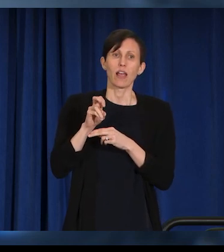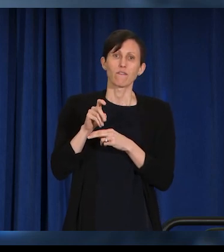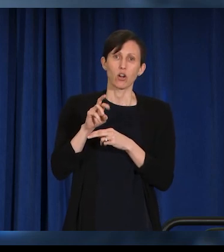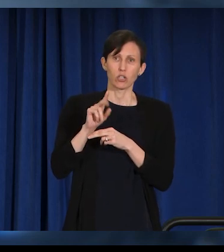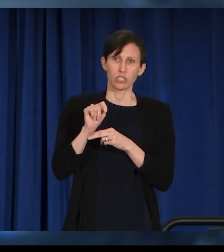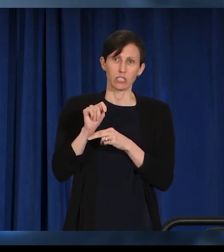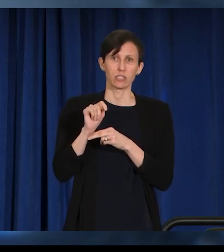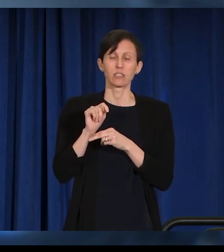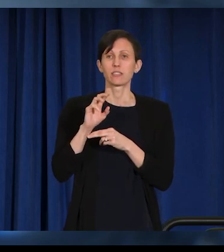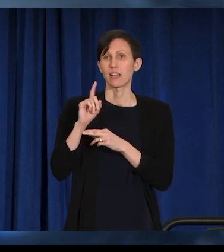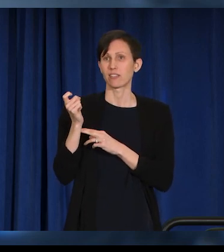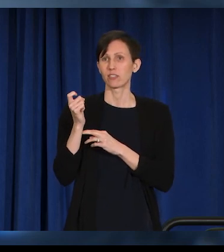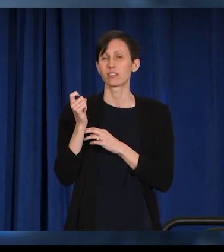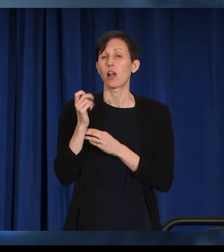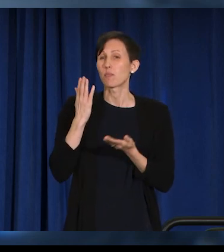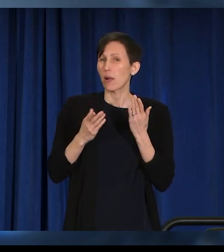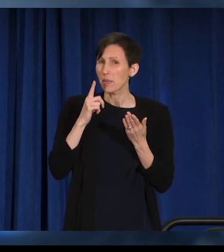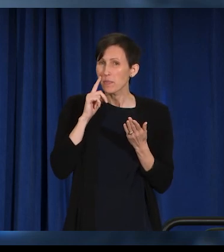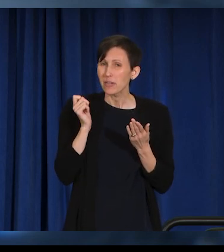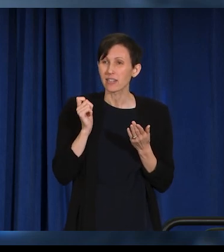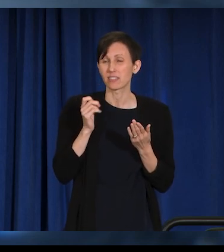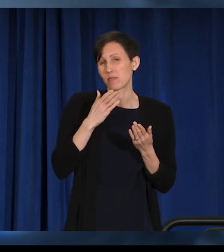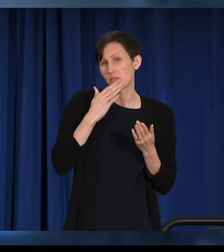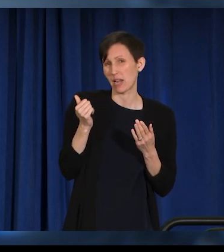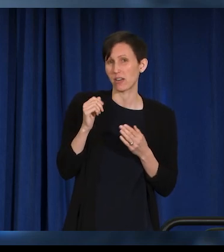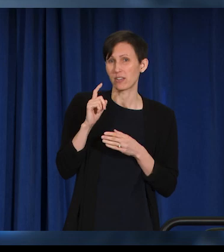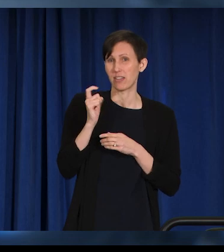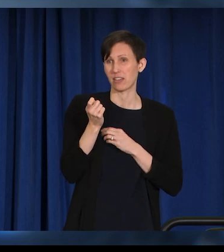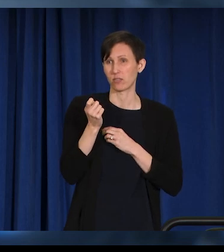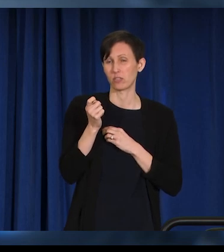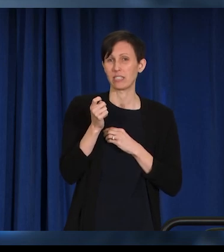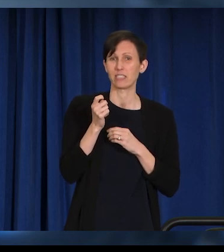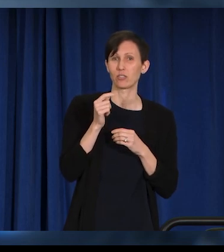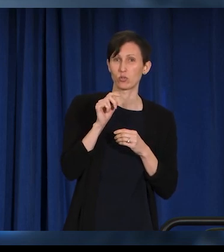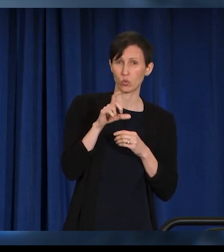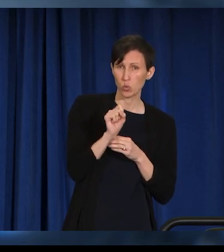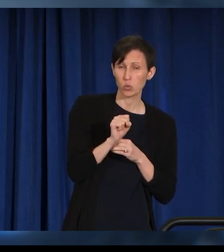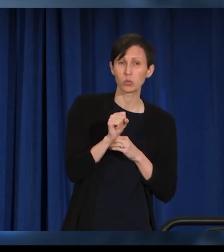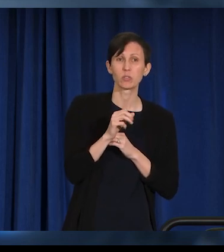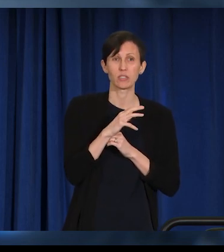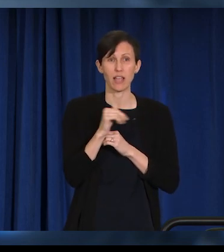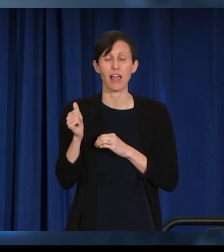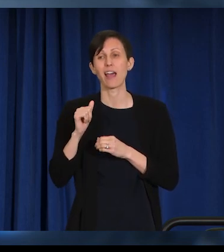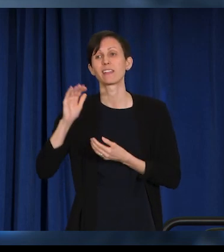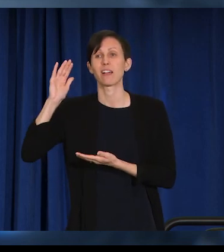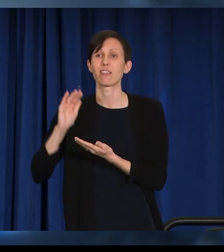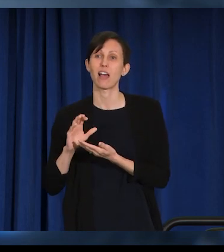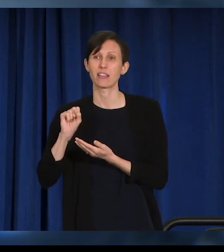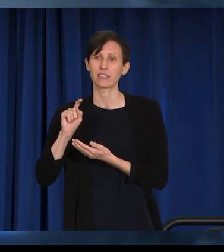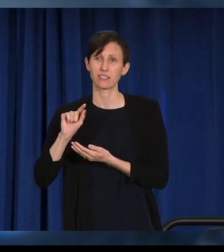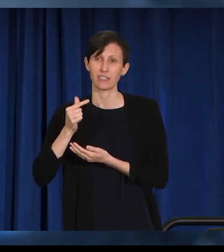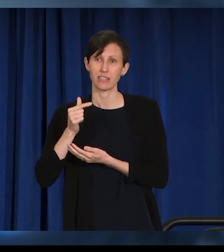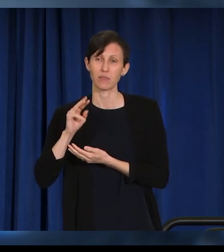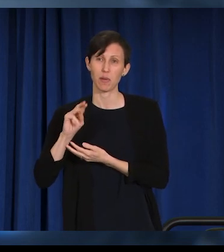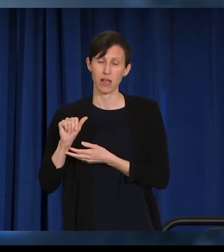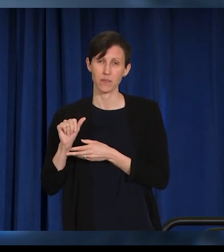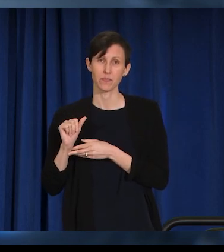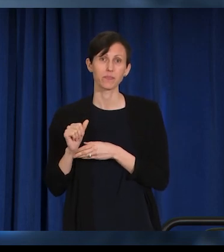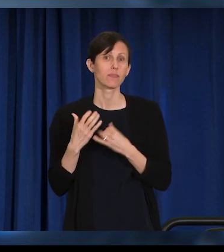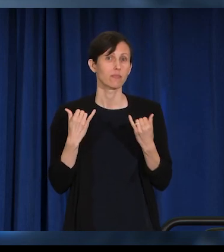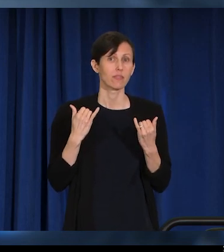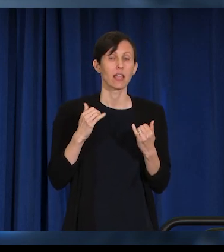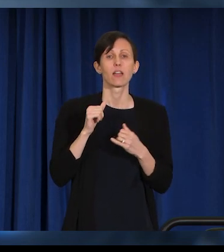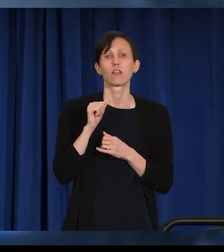due to better diagnostic criteria and lower societal stigma. Once considered rare, autism is currently estimated to be